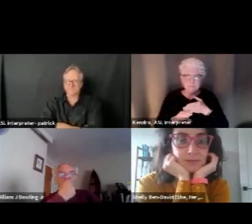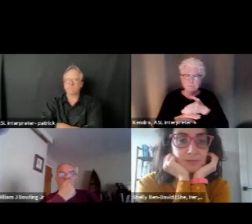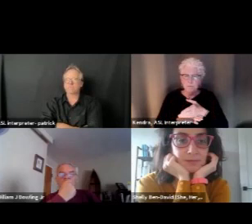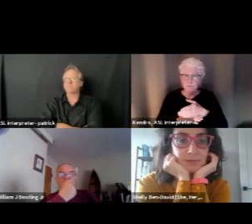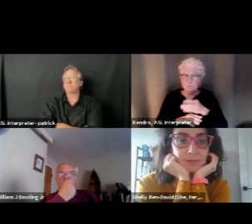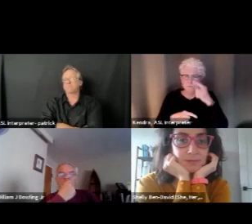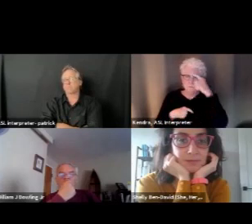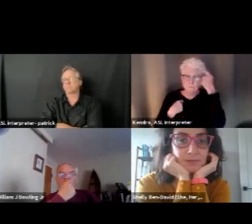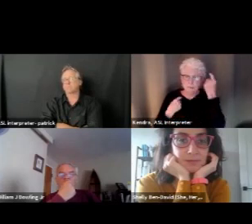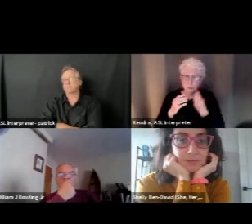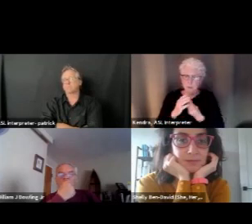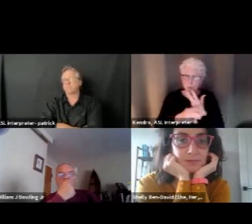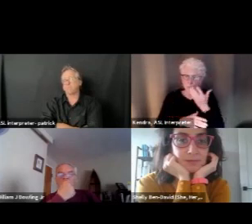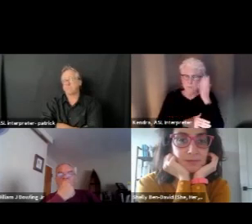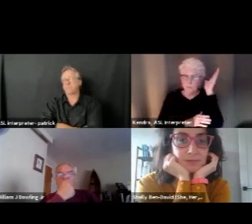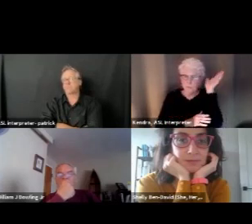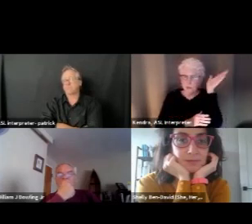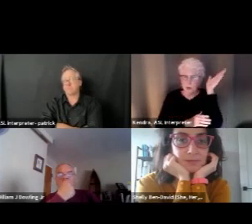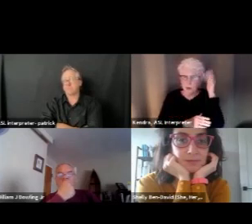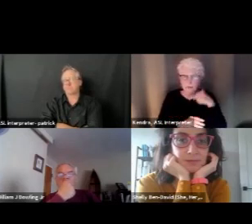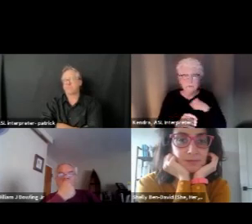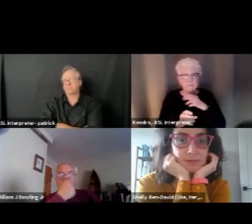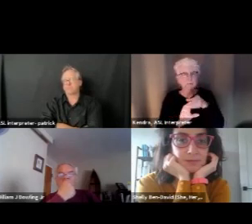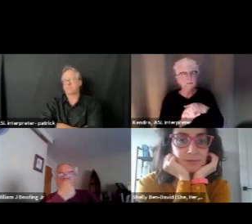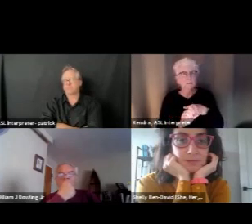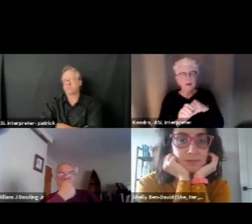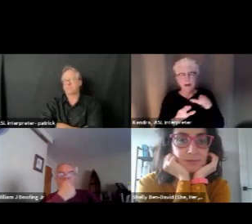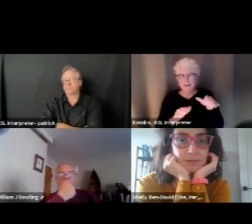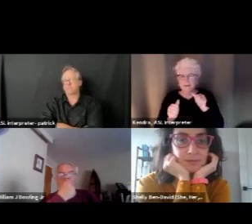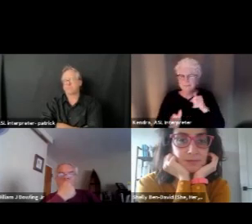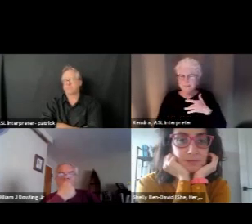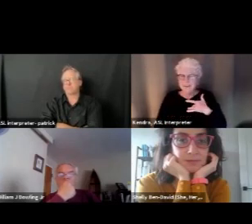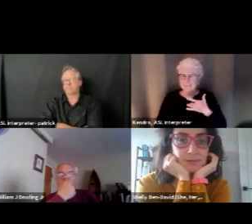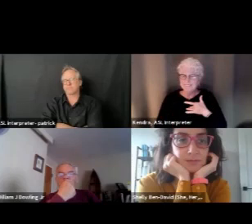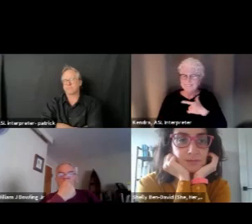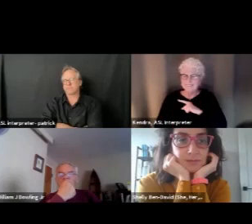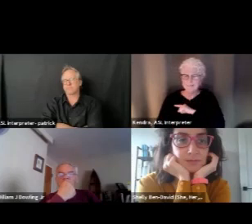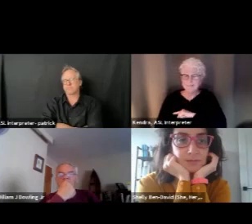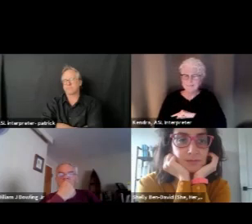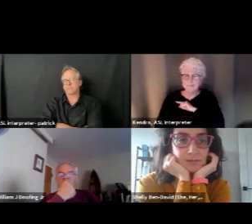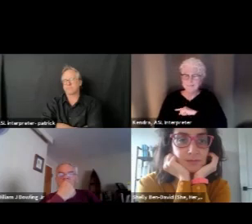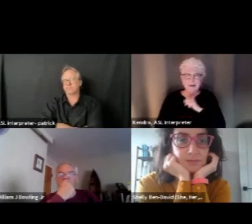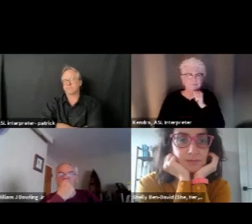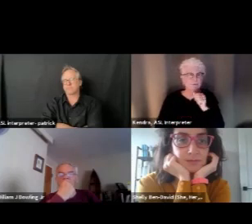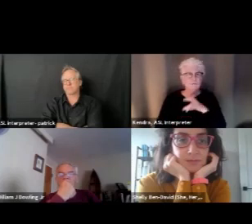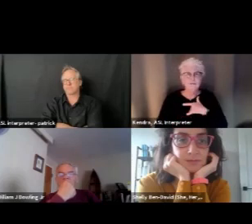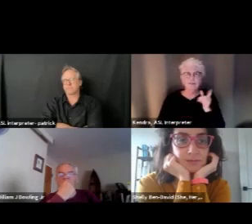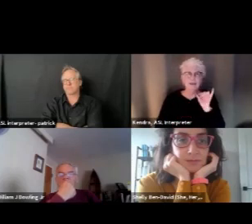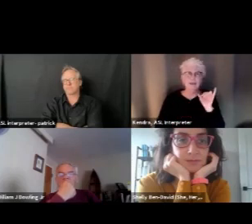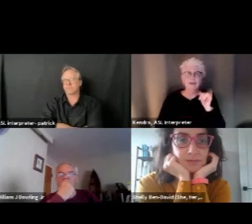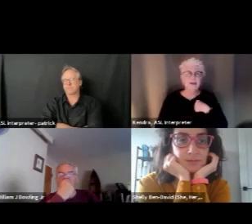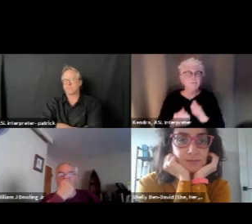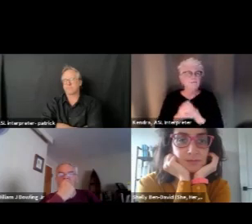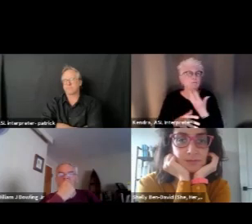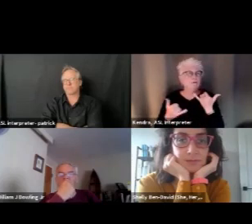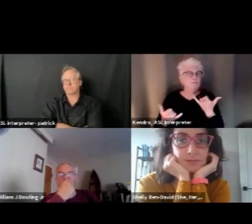talk, and I ended up leaving the talk feeling kind of like guilty because I wasn't feeling like I was growing. I was kind of depressed about